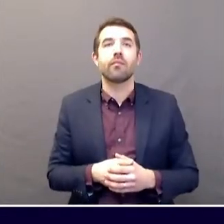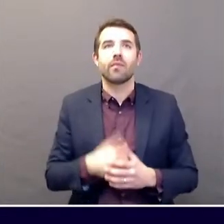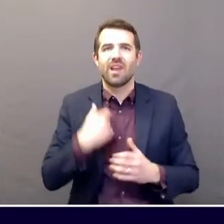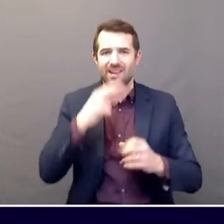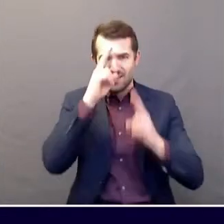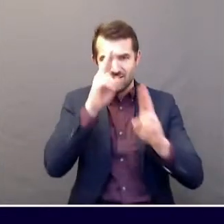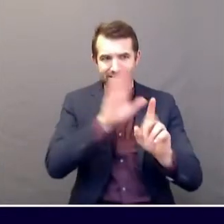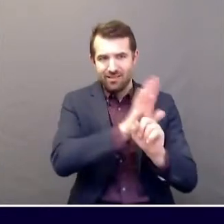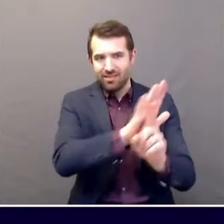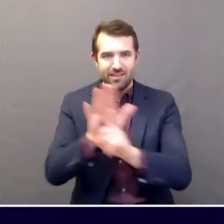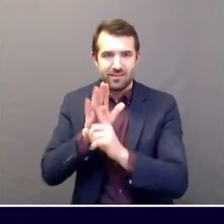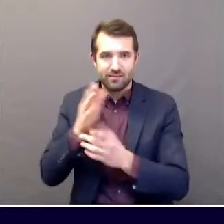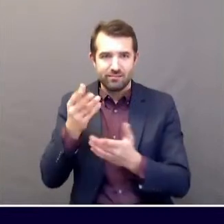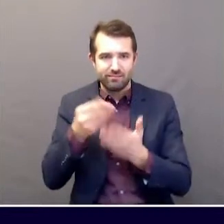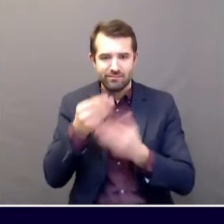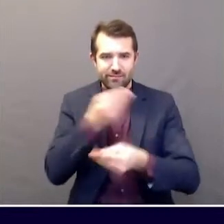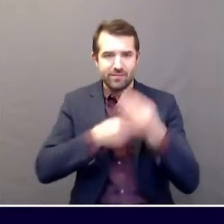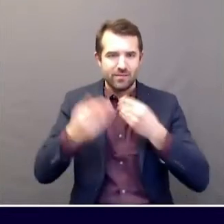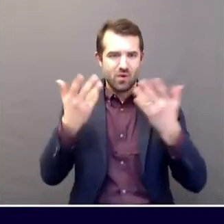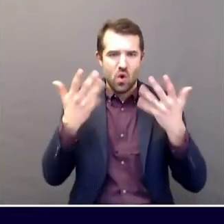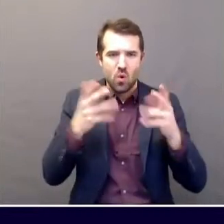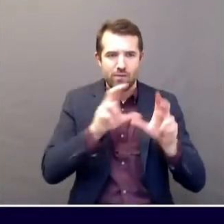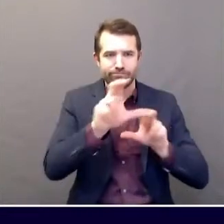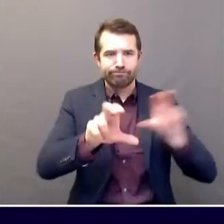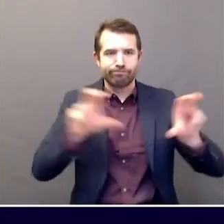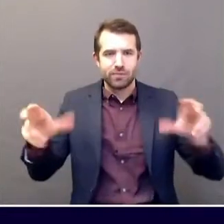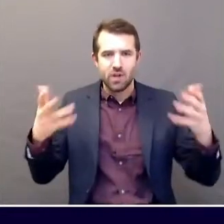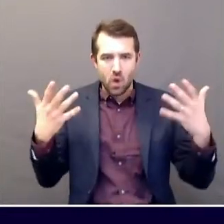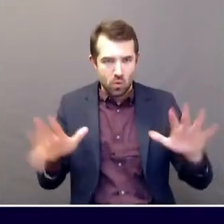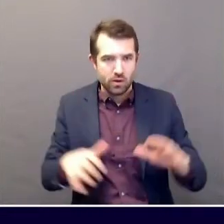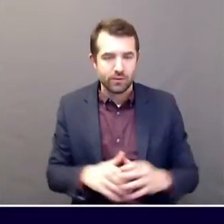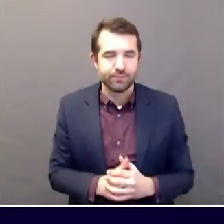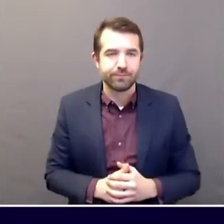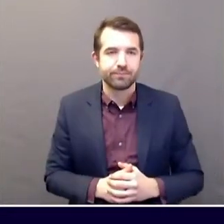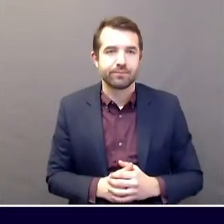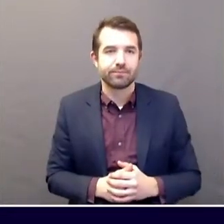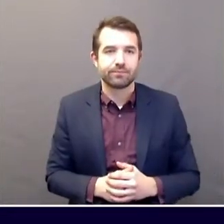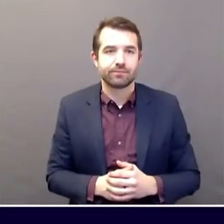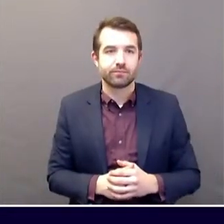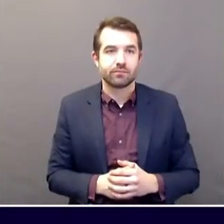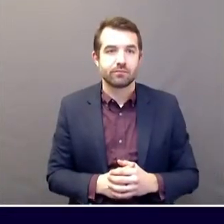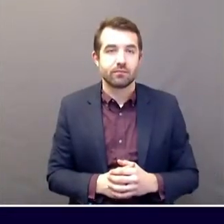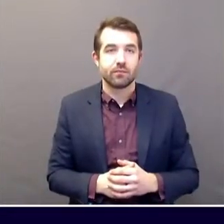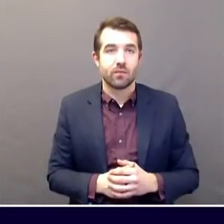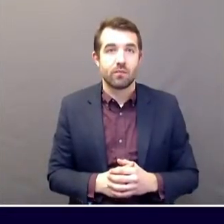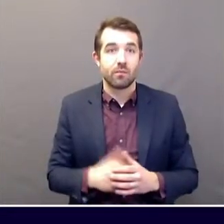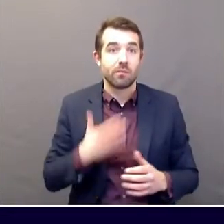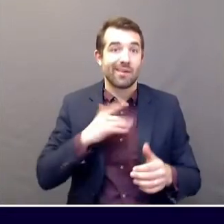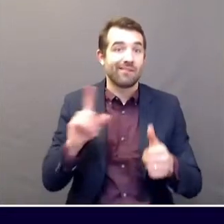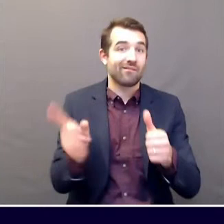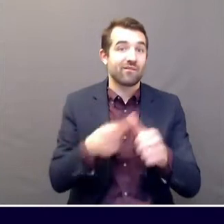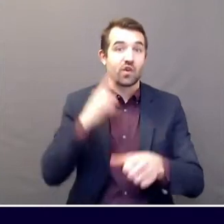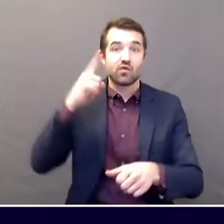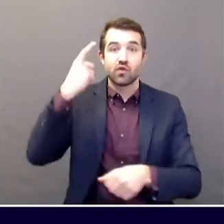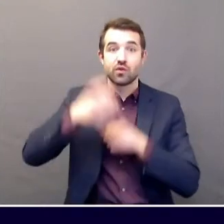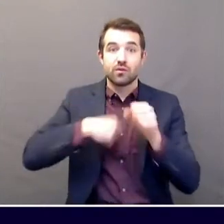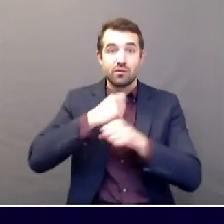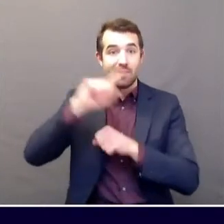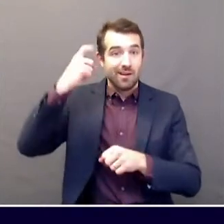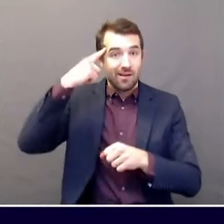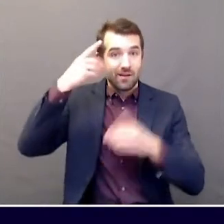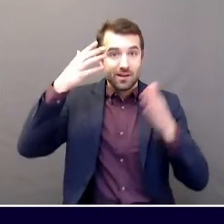health infrastructure, which was such a major concern of ours the first year of my administration, and still a big concern,